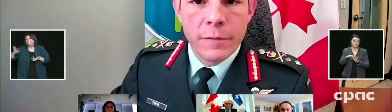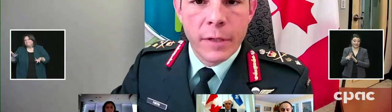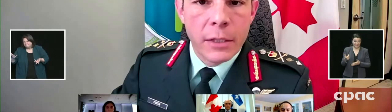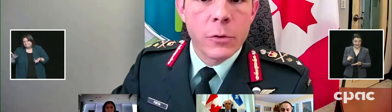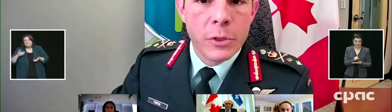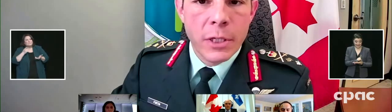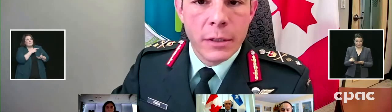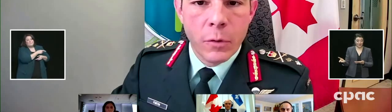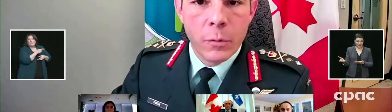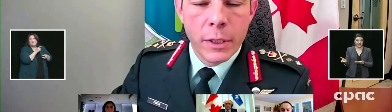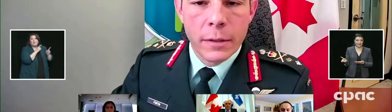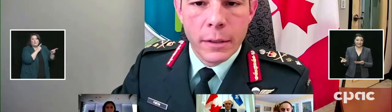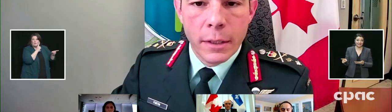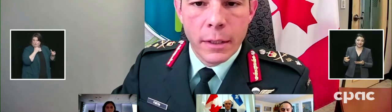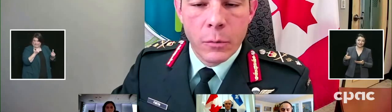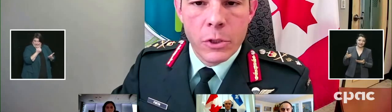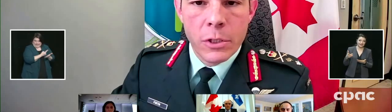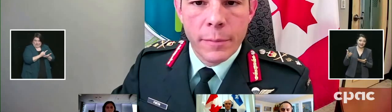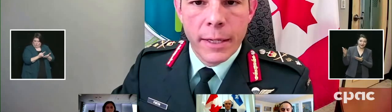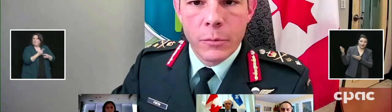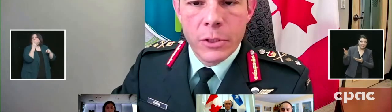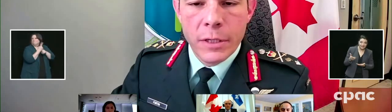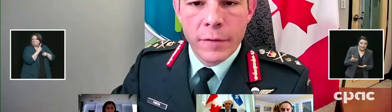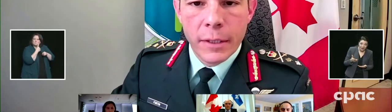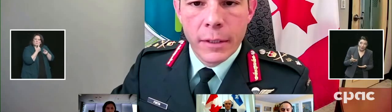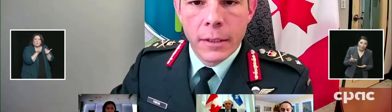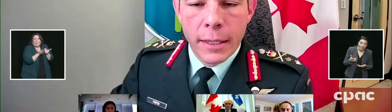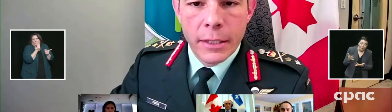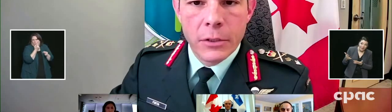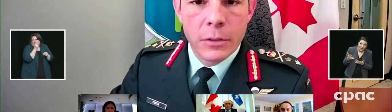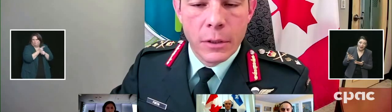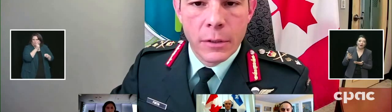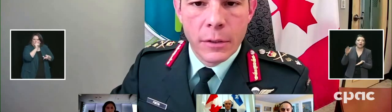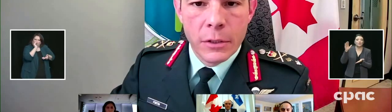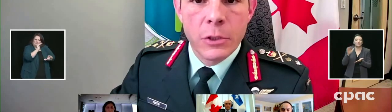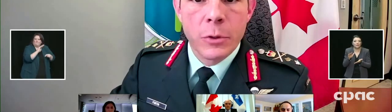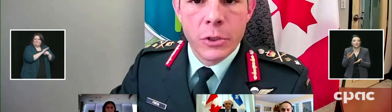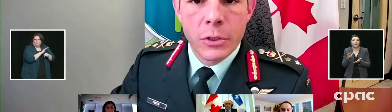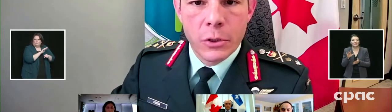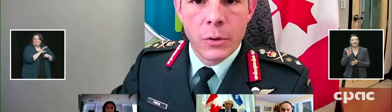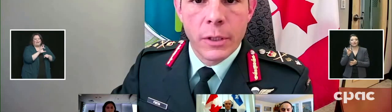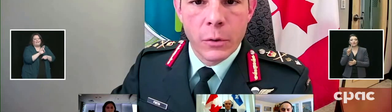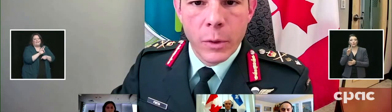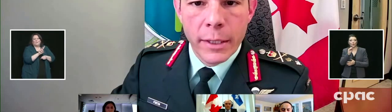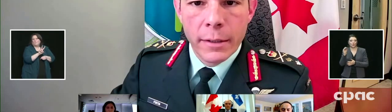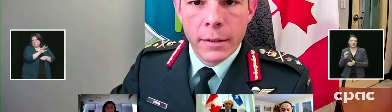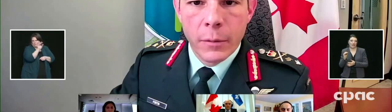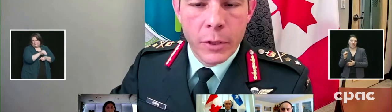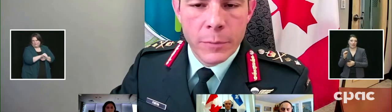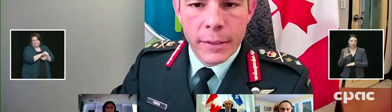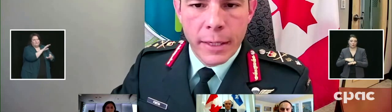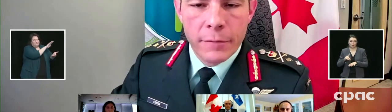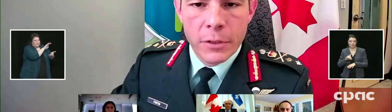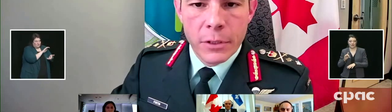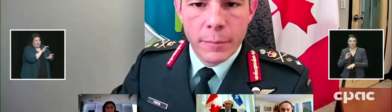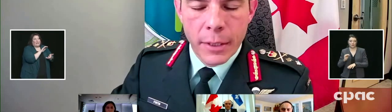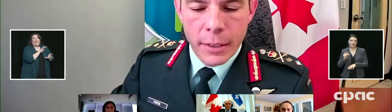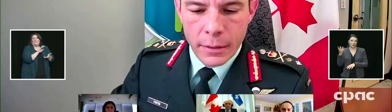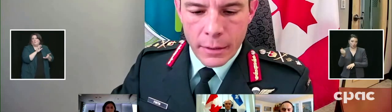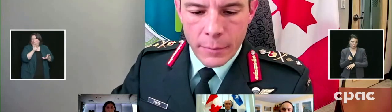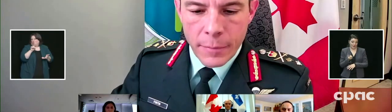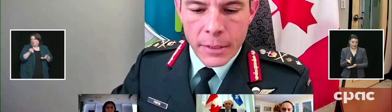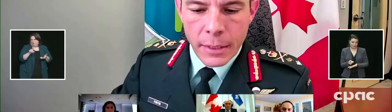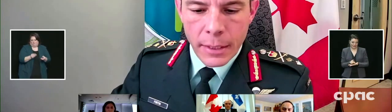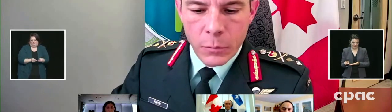we're receiving 82% of what we had originally planned on receiving. And that's the distribution is currently on the way, and we expect to have this done